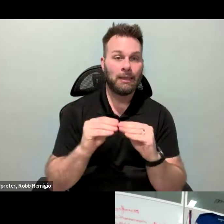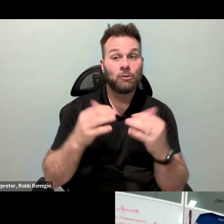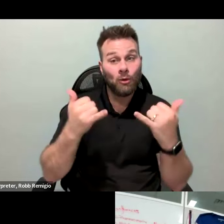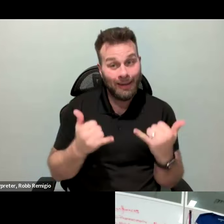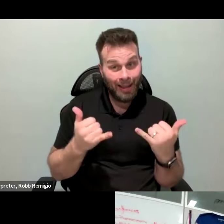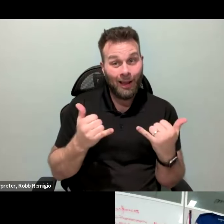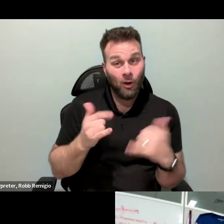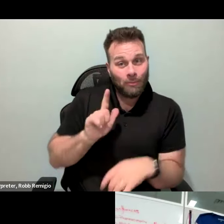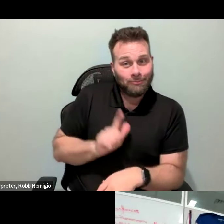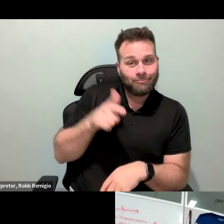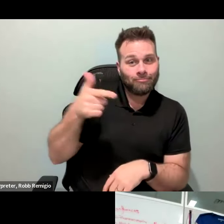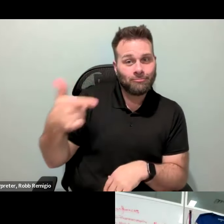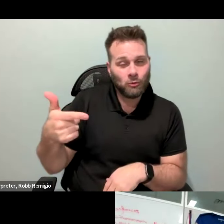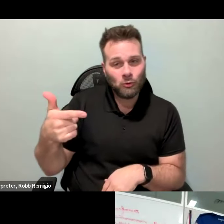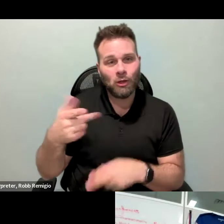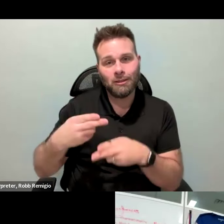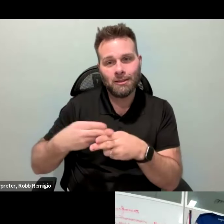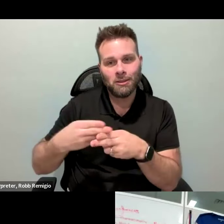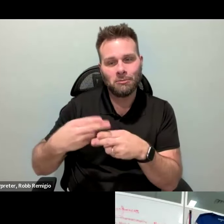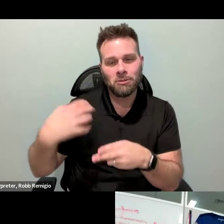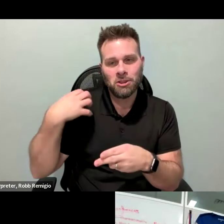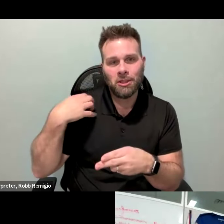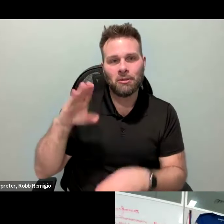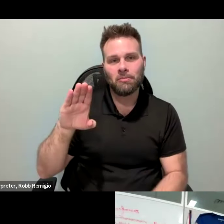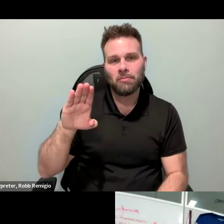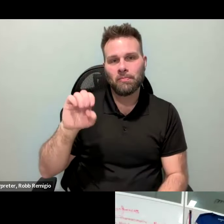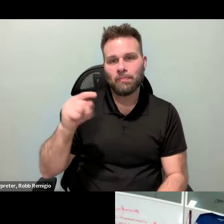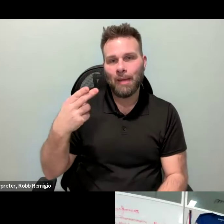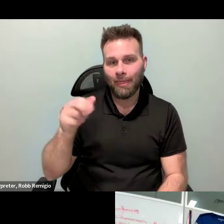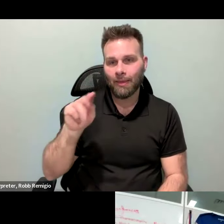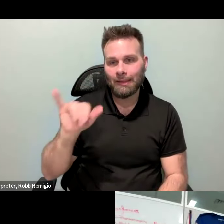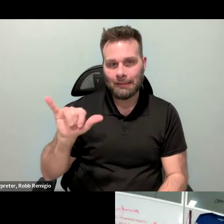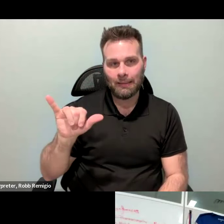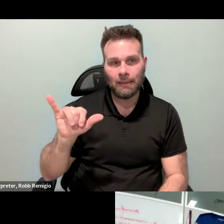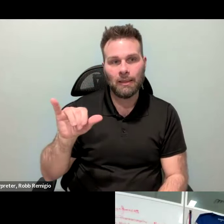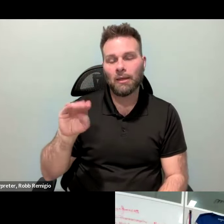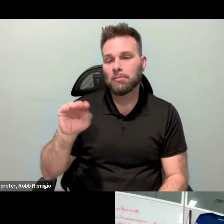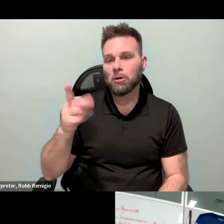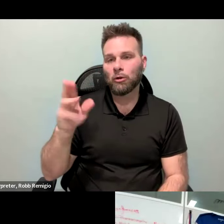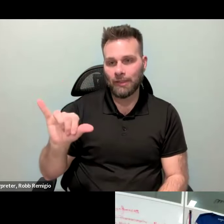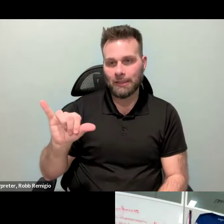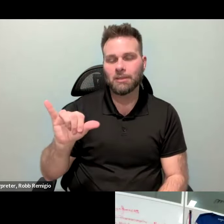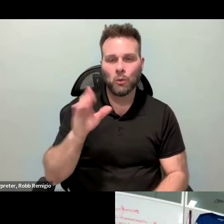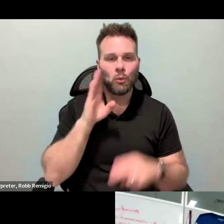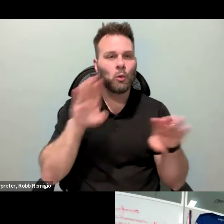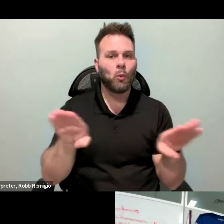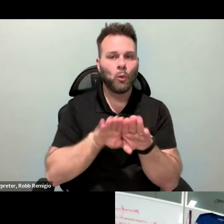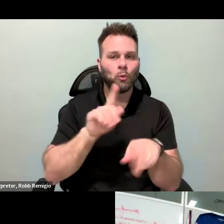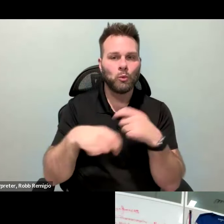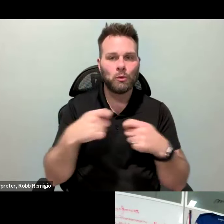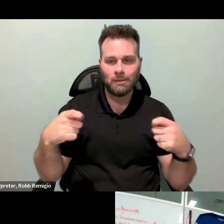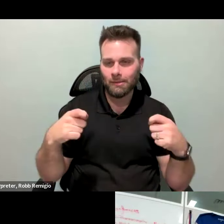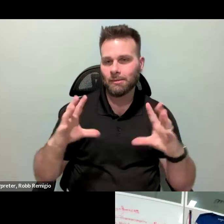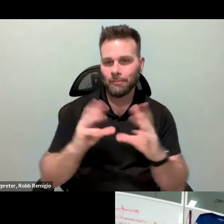illustrious interim chair, Bethany Moffi, who is going to close us out. Thank you, Edith. Thank